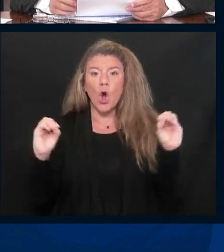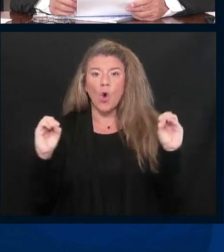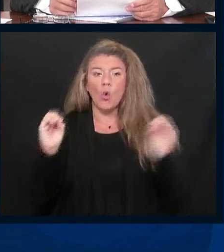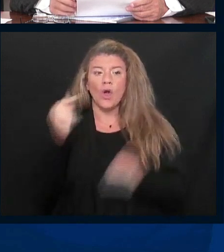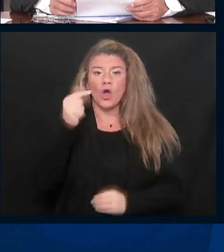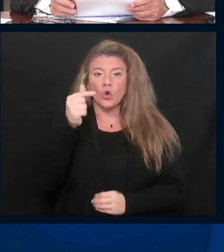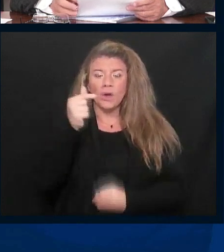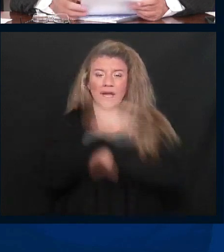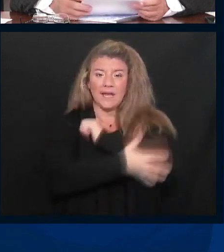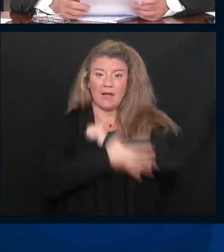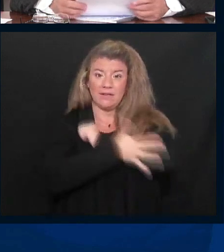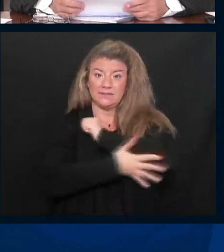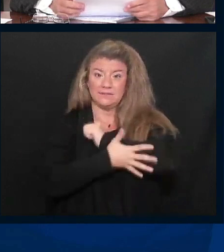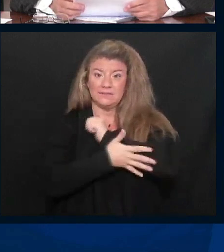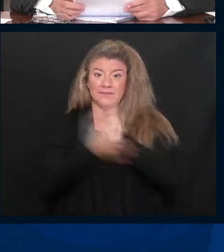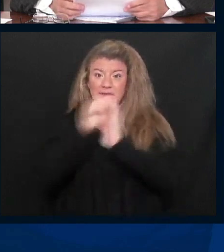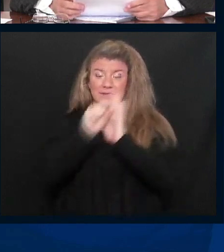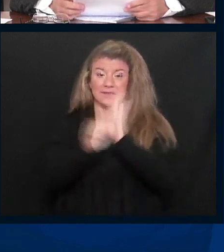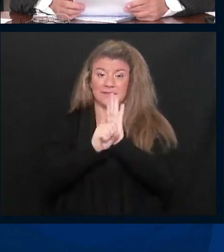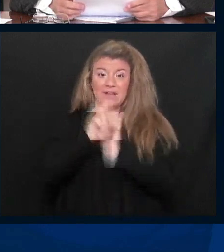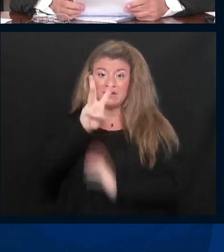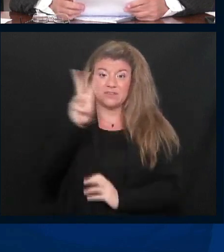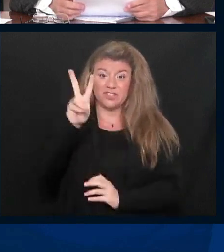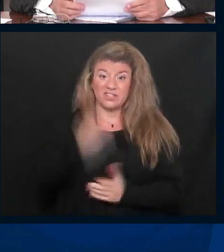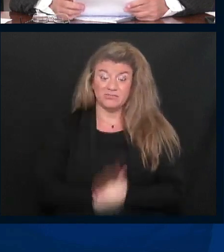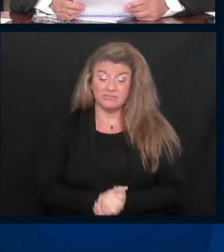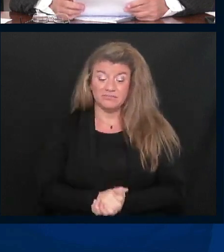no green counties in the state of West Virginia.